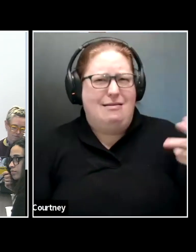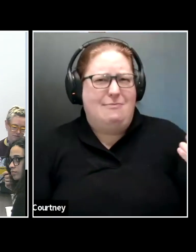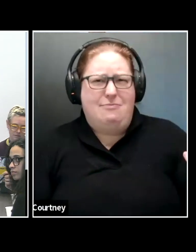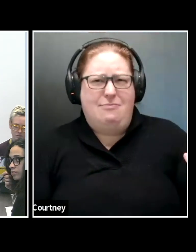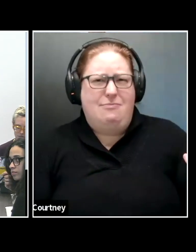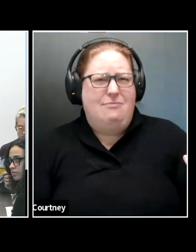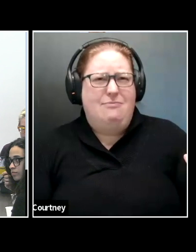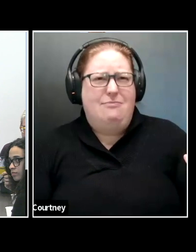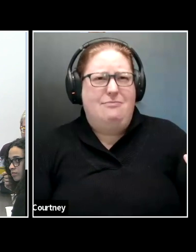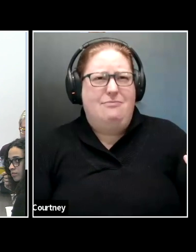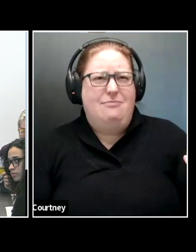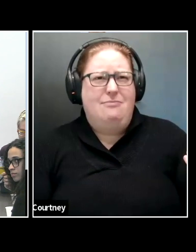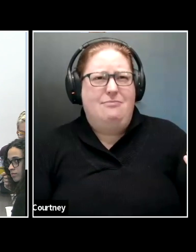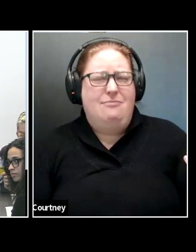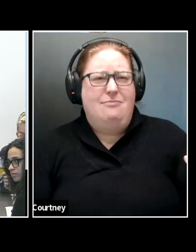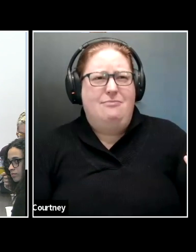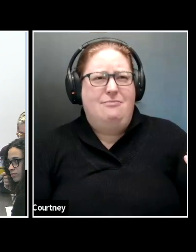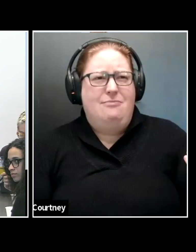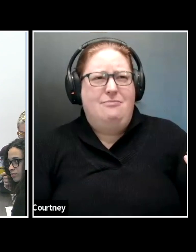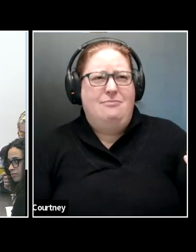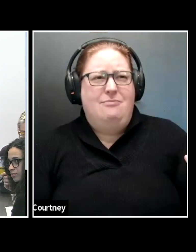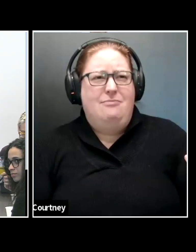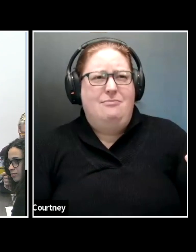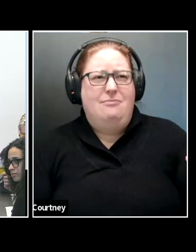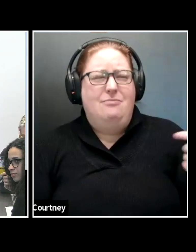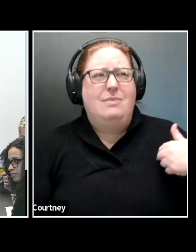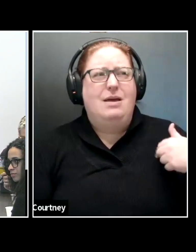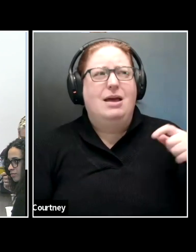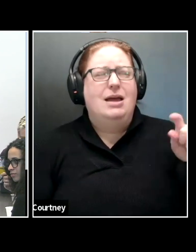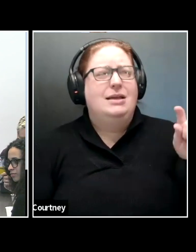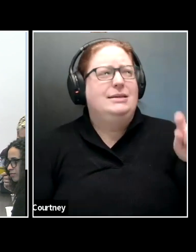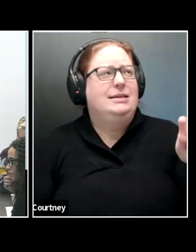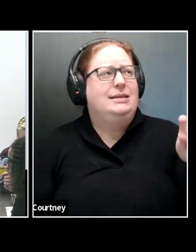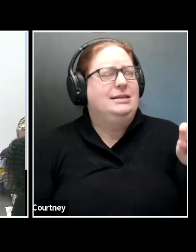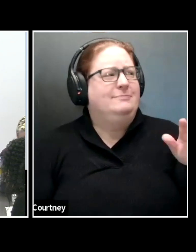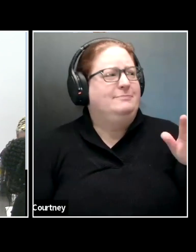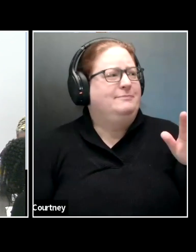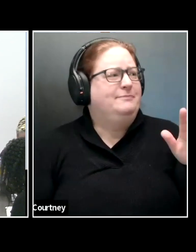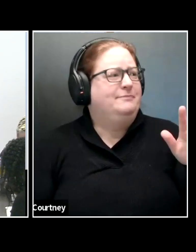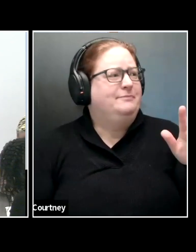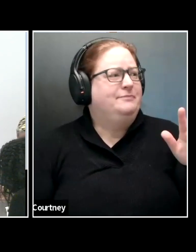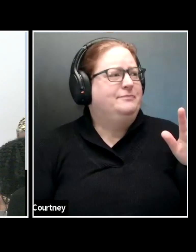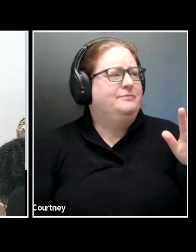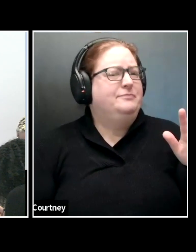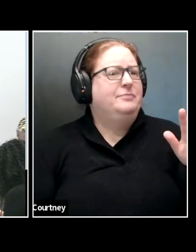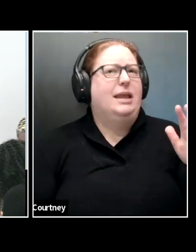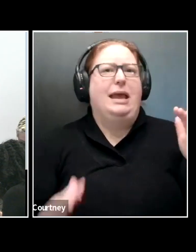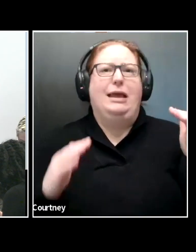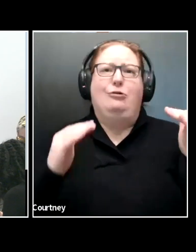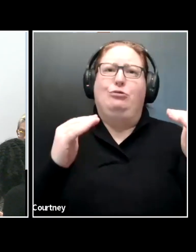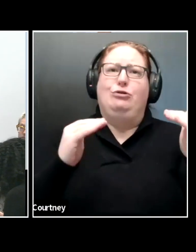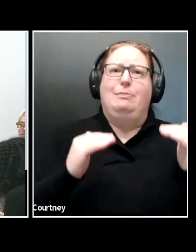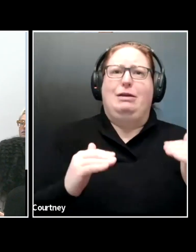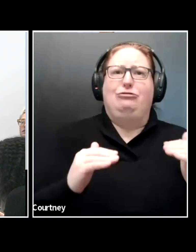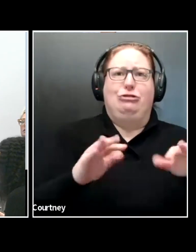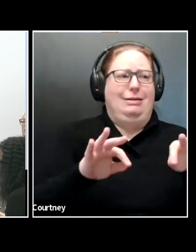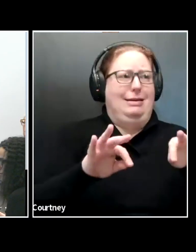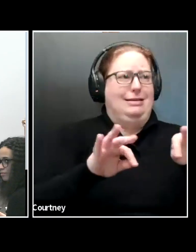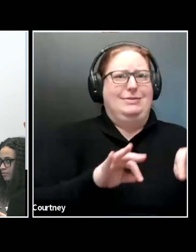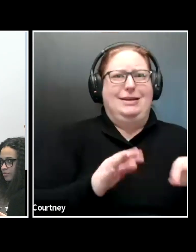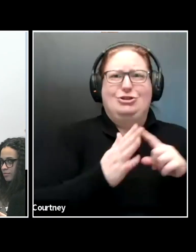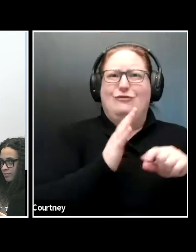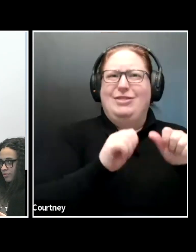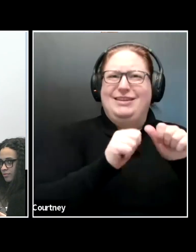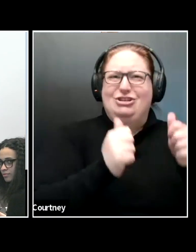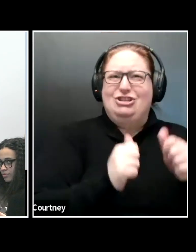I need sort of, kind of a rudimentary explanation of what these shapes mean. Yeah. Because they